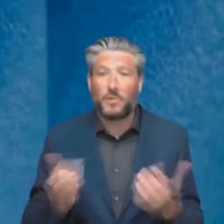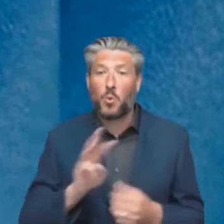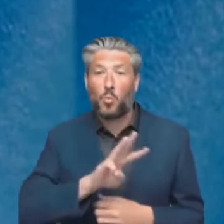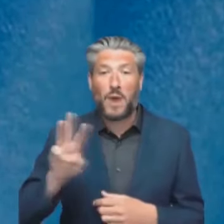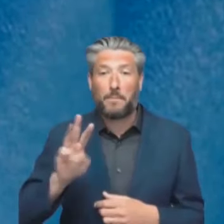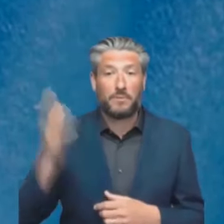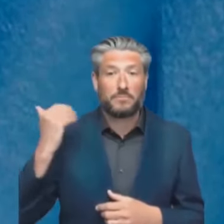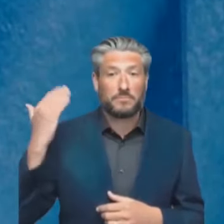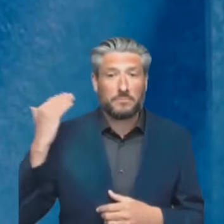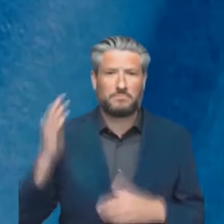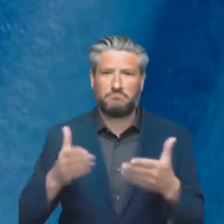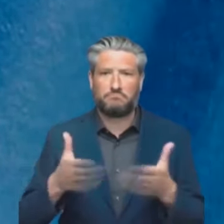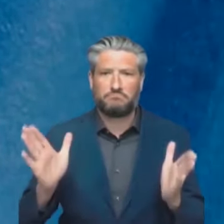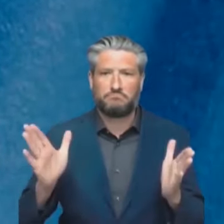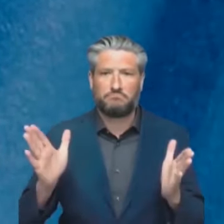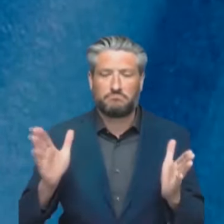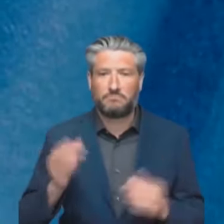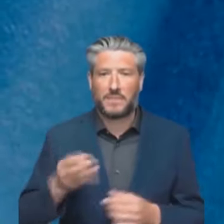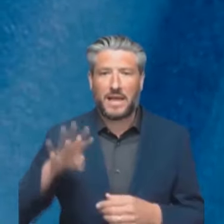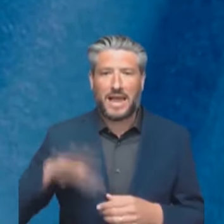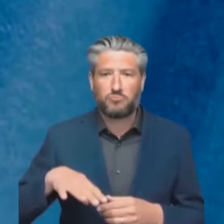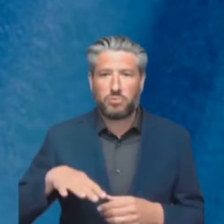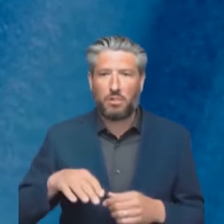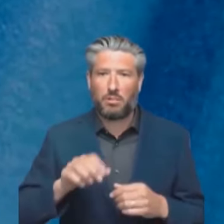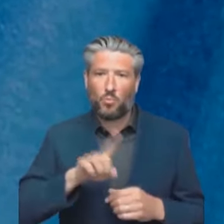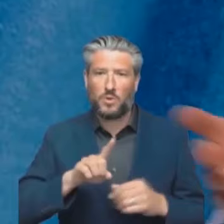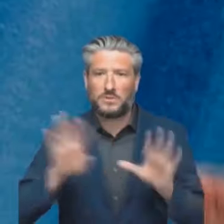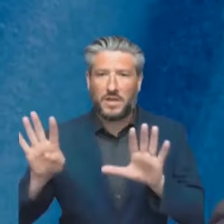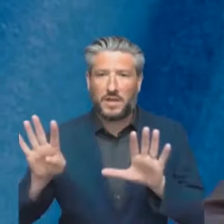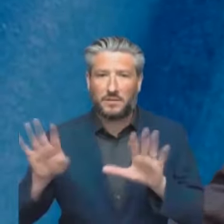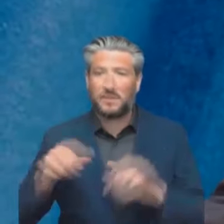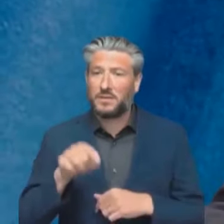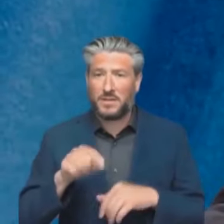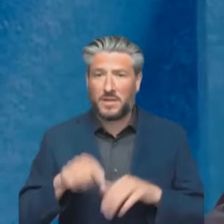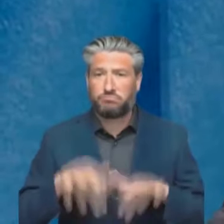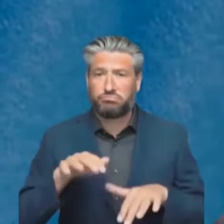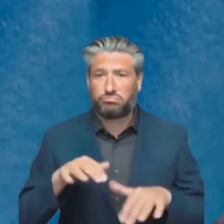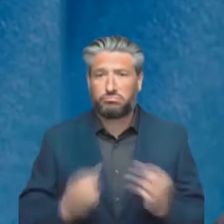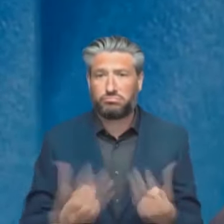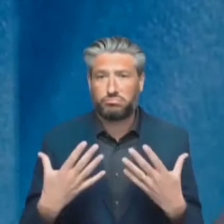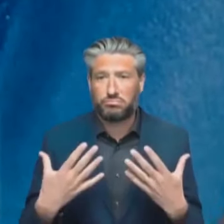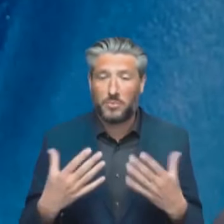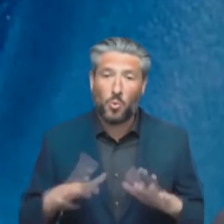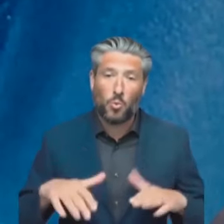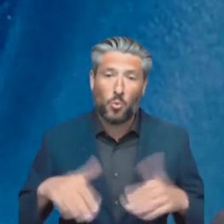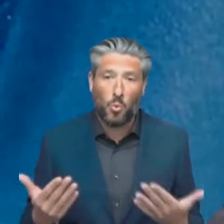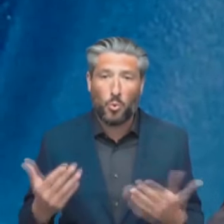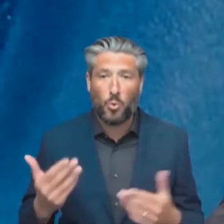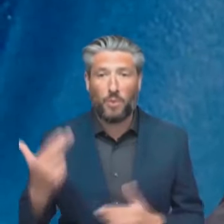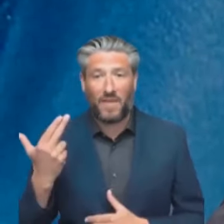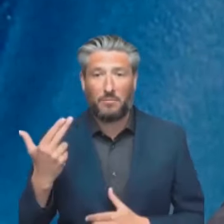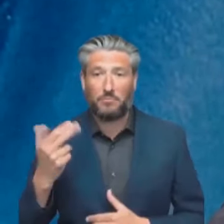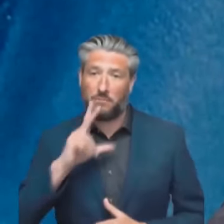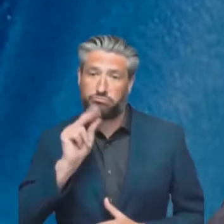the possibility to send us in your questions either in writing or orally by video. You can actually continue to send